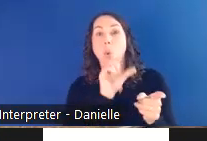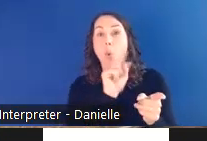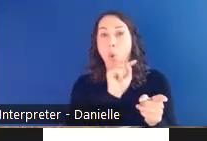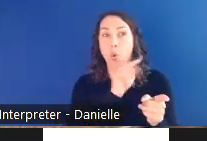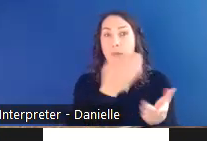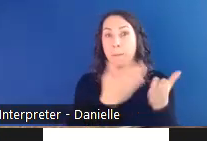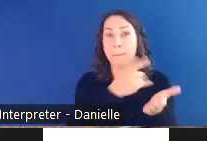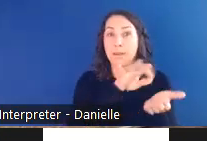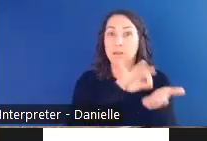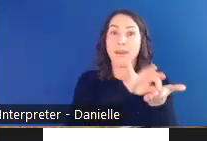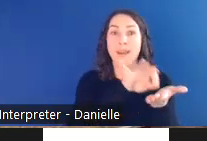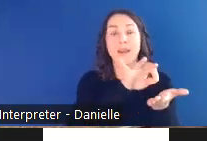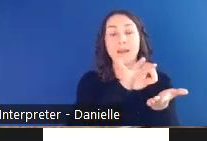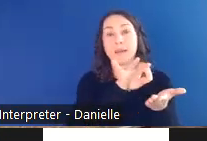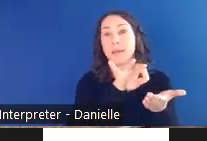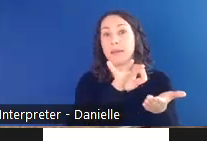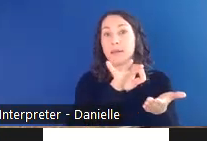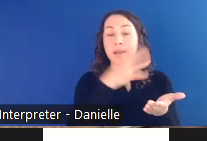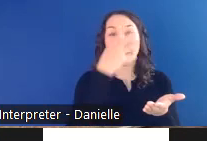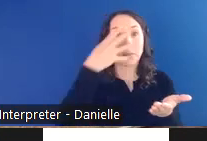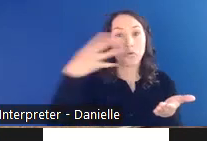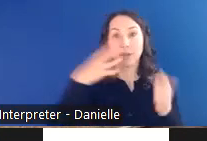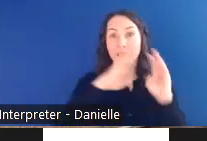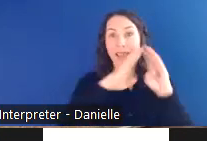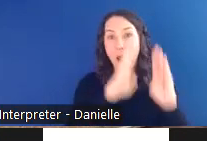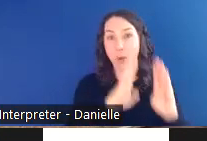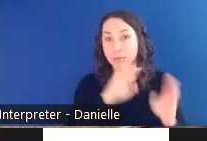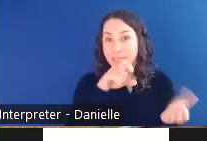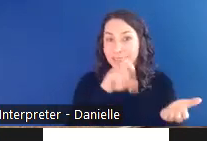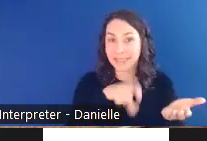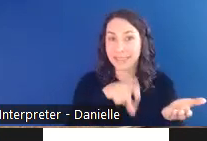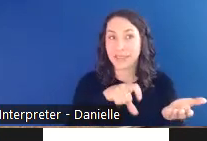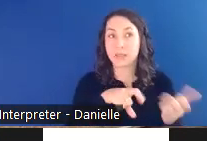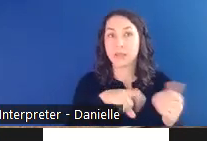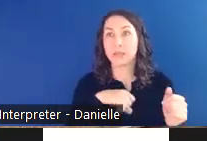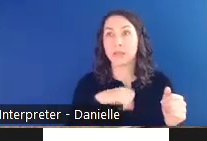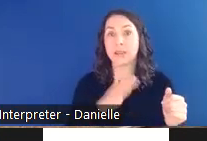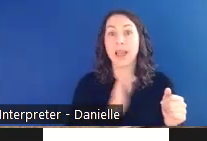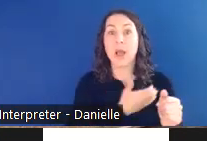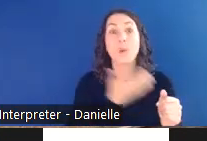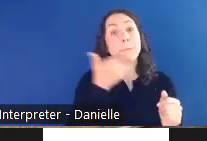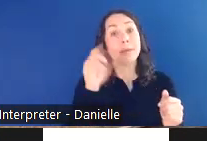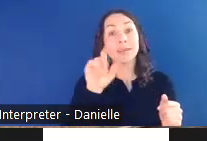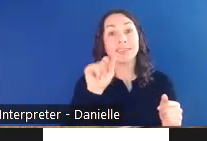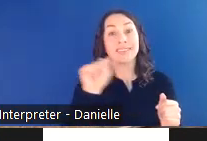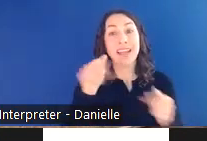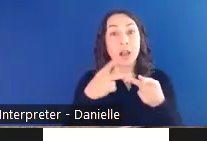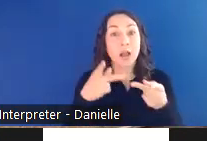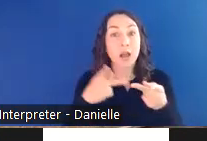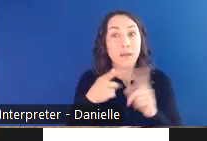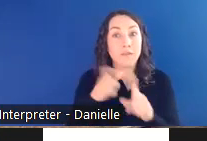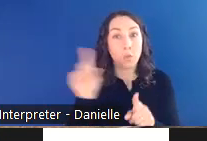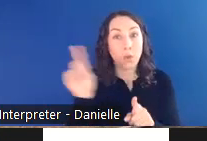needs specifically to immigrants. But I would say that our best data source is the one that I think everyone